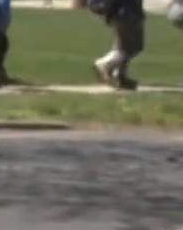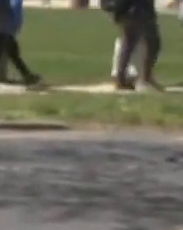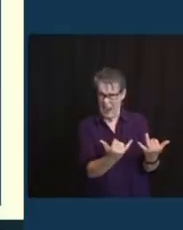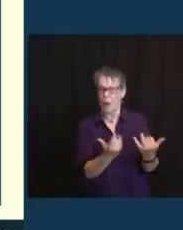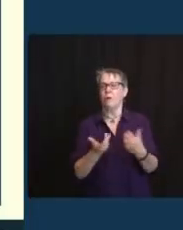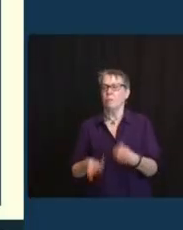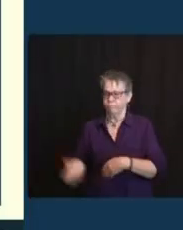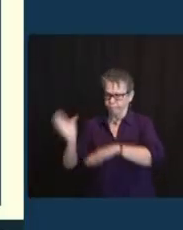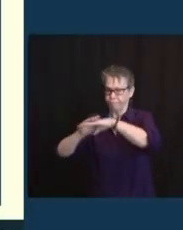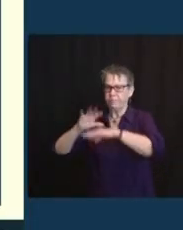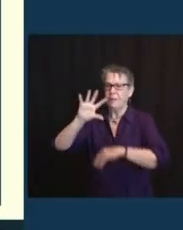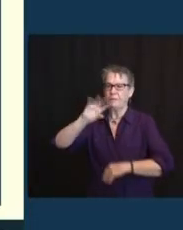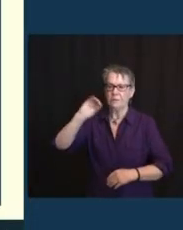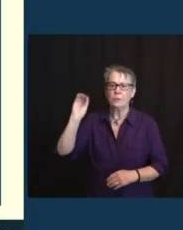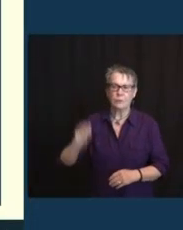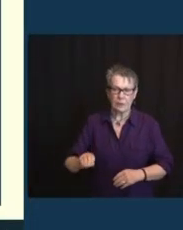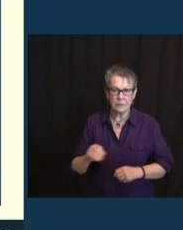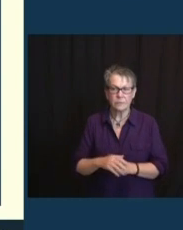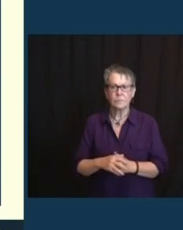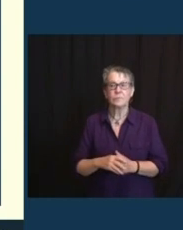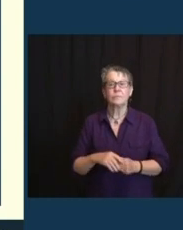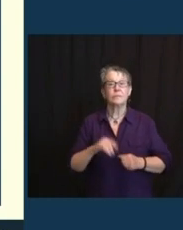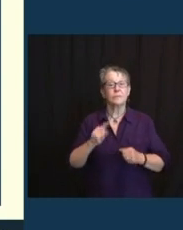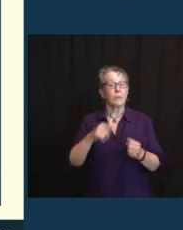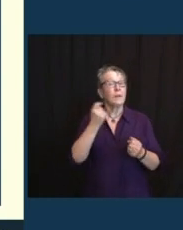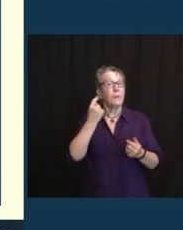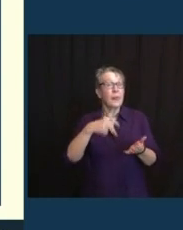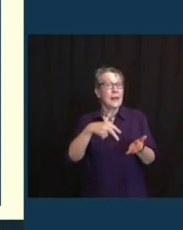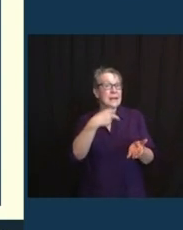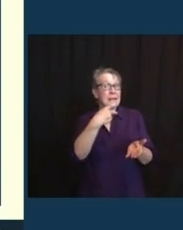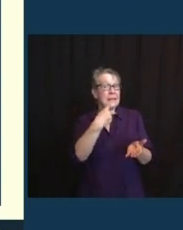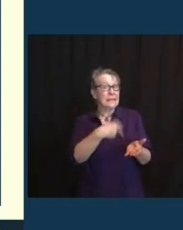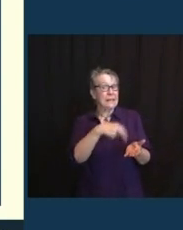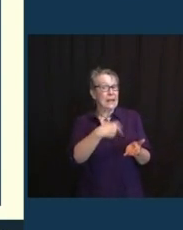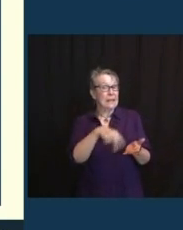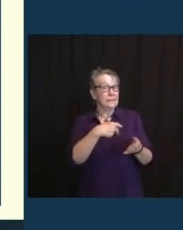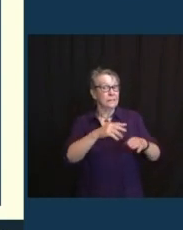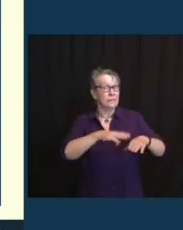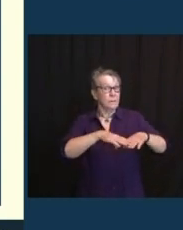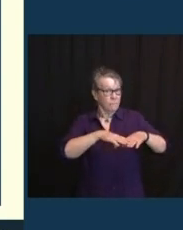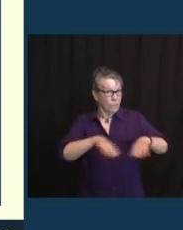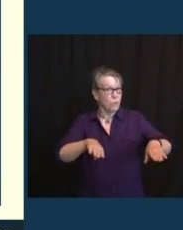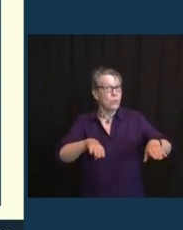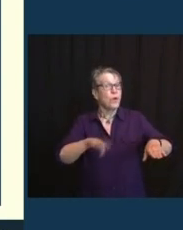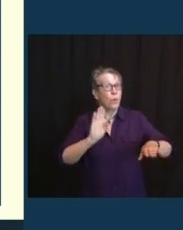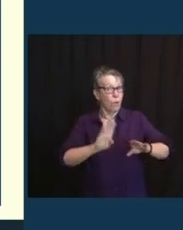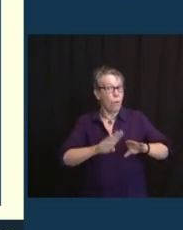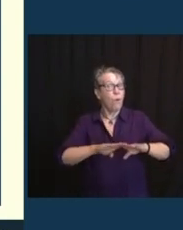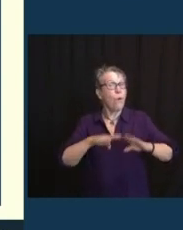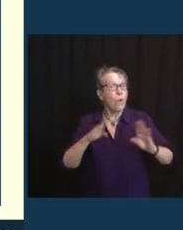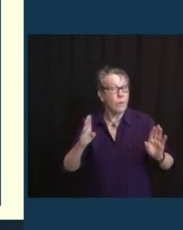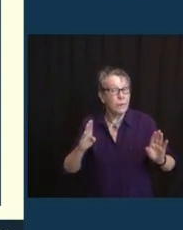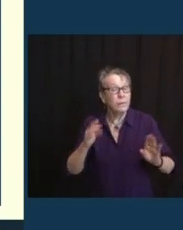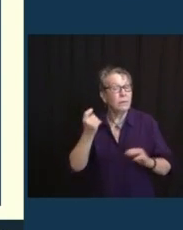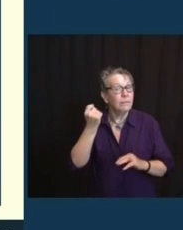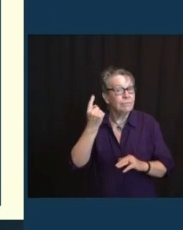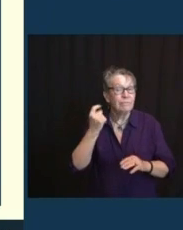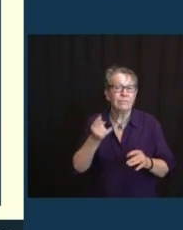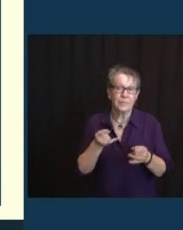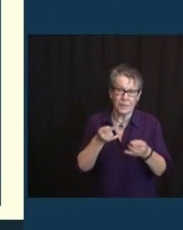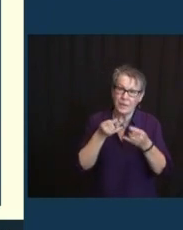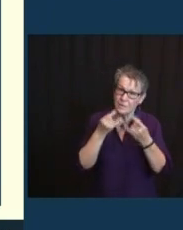prom. The requirement for wearing a face mask and keeping a social distance from other groups on a dance floor will be maintained